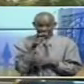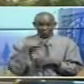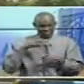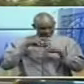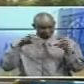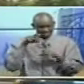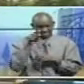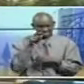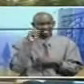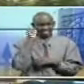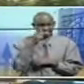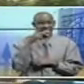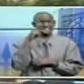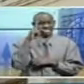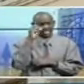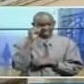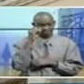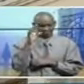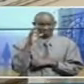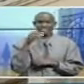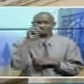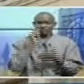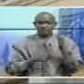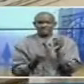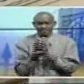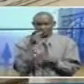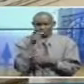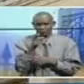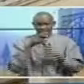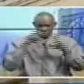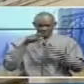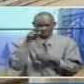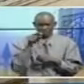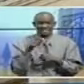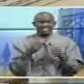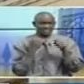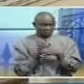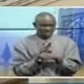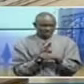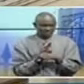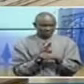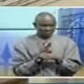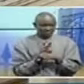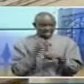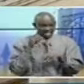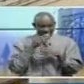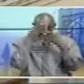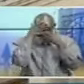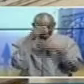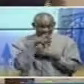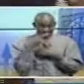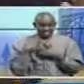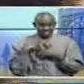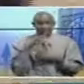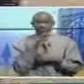Service, Kenya Defense Force and the police to establishment of a commission of inquiry on the September terror attack on the mall. In the aftermath of the